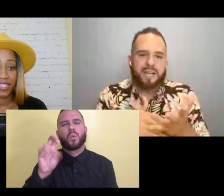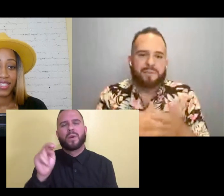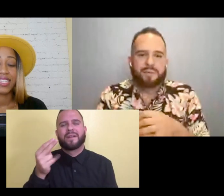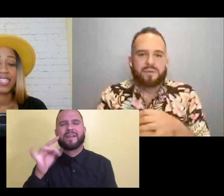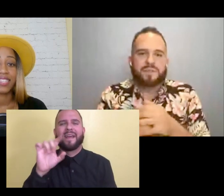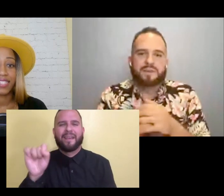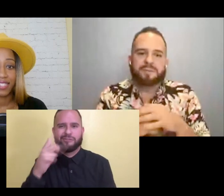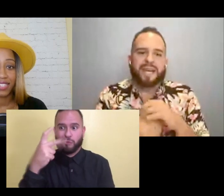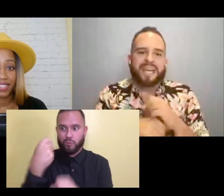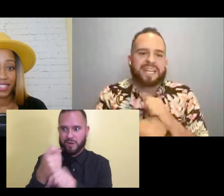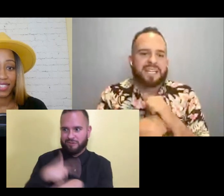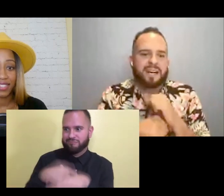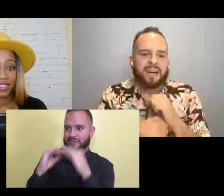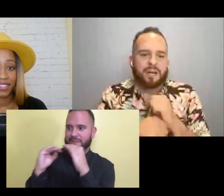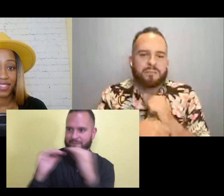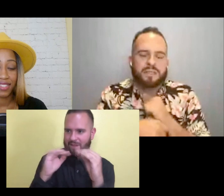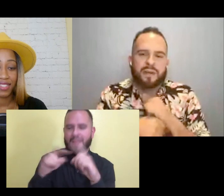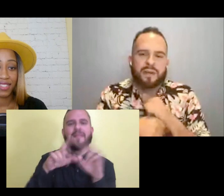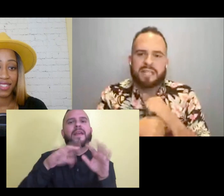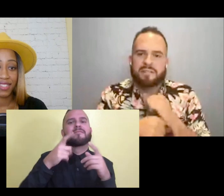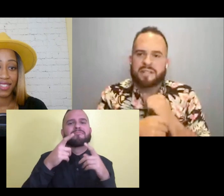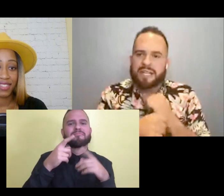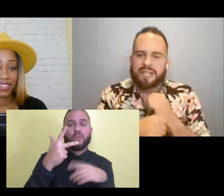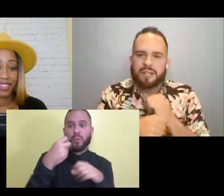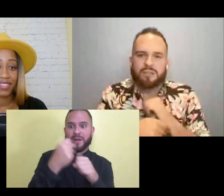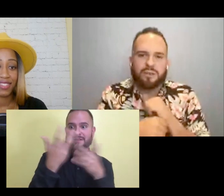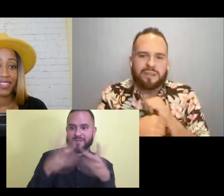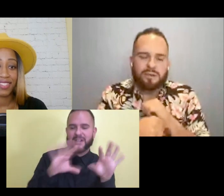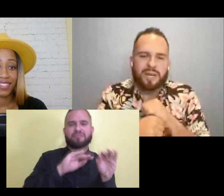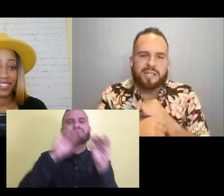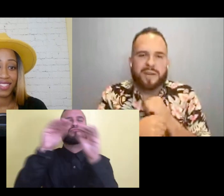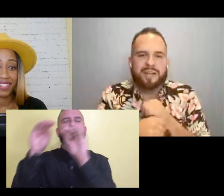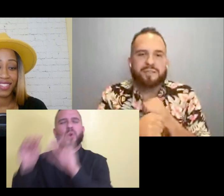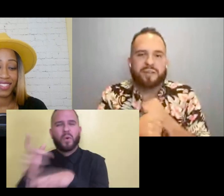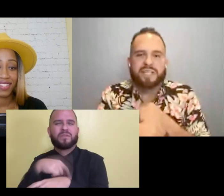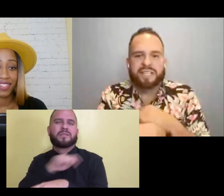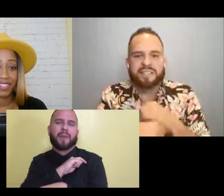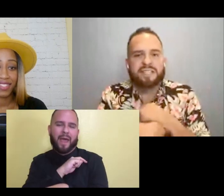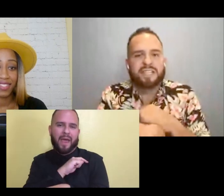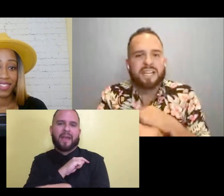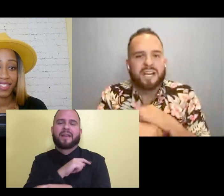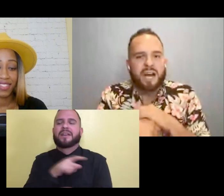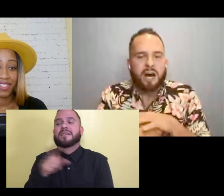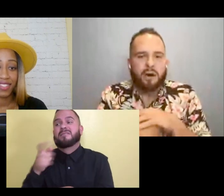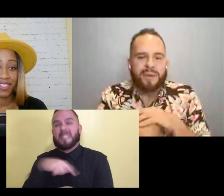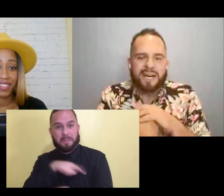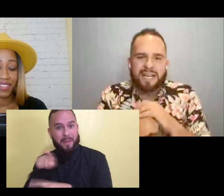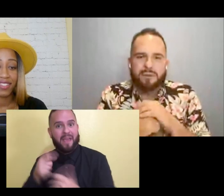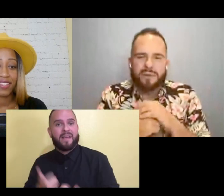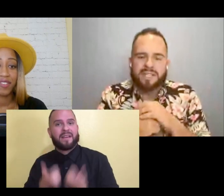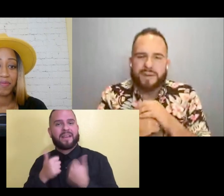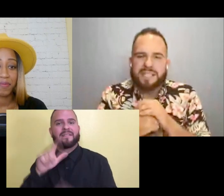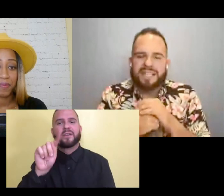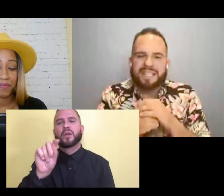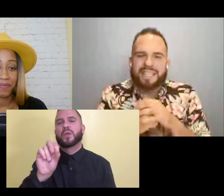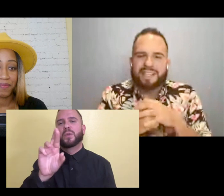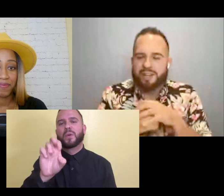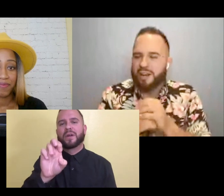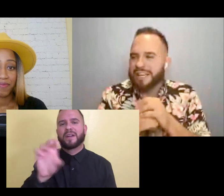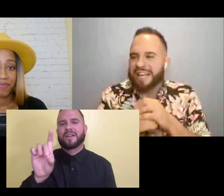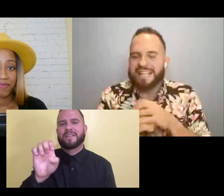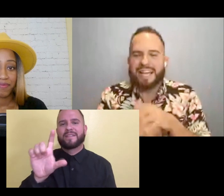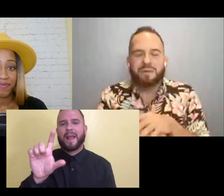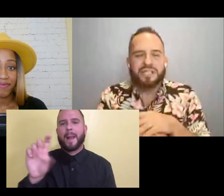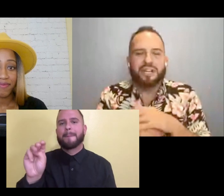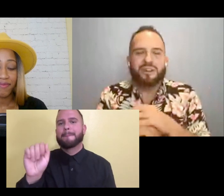when I made my move to Spain. So I lived in Torre del Mar, Spain for a year. I was basically, they